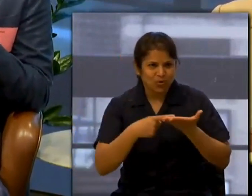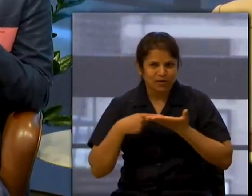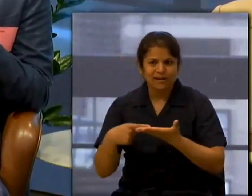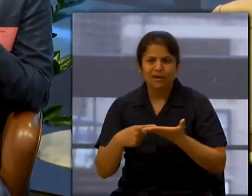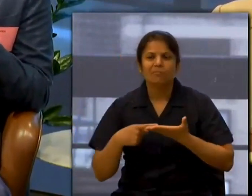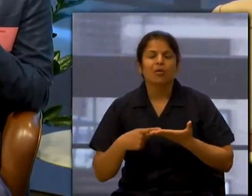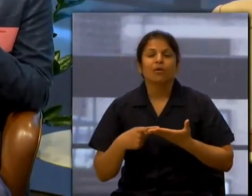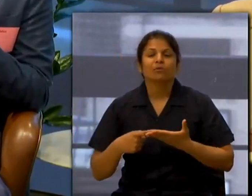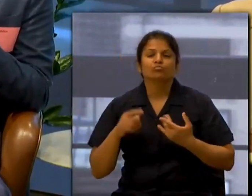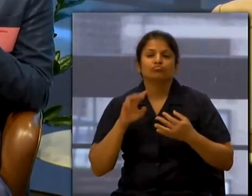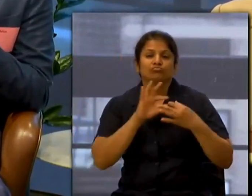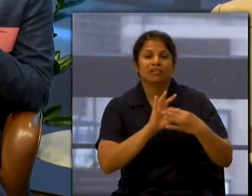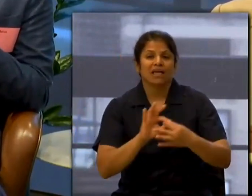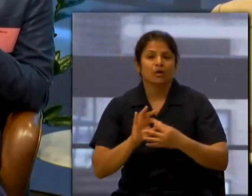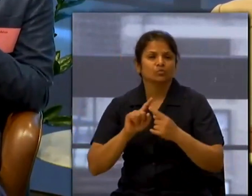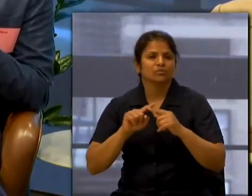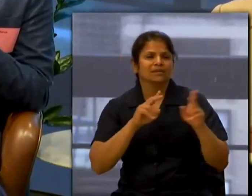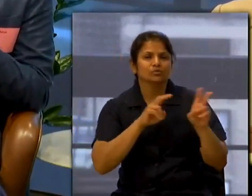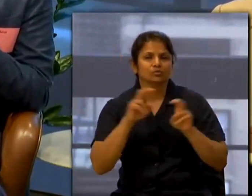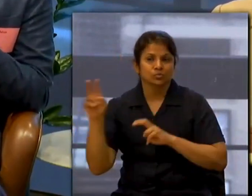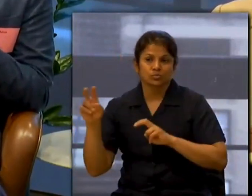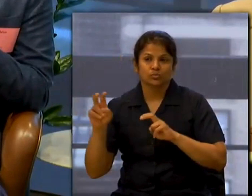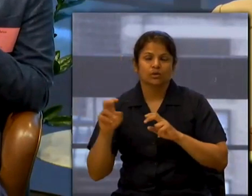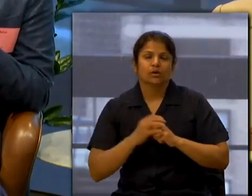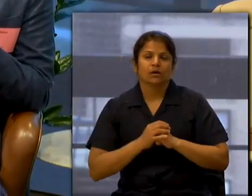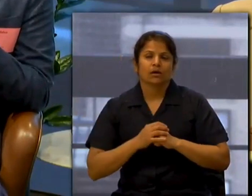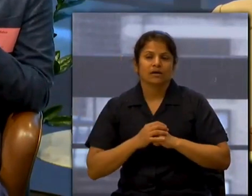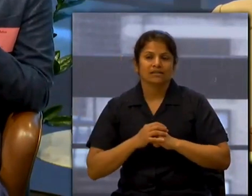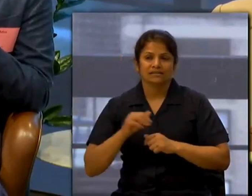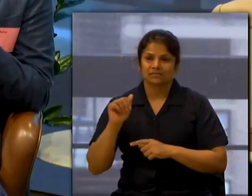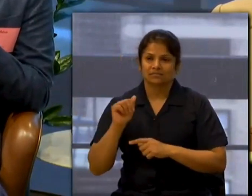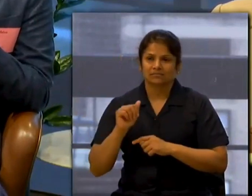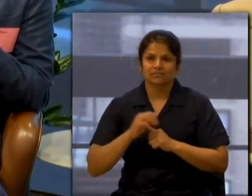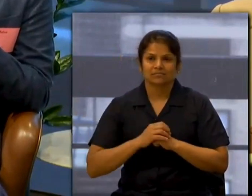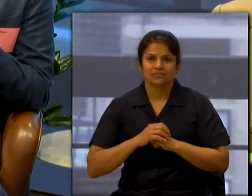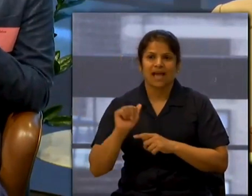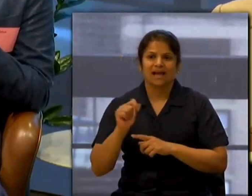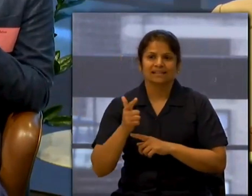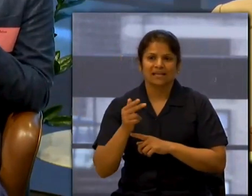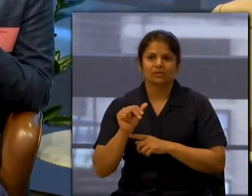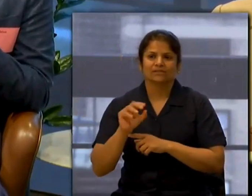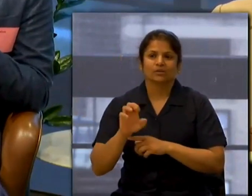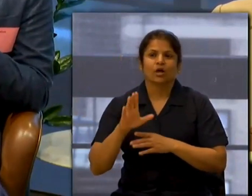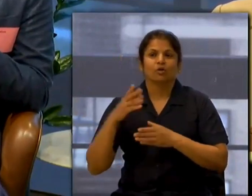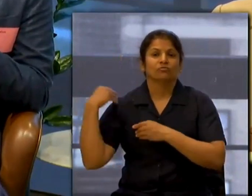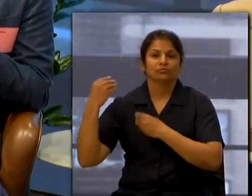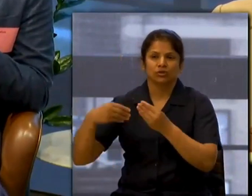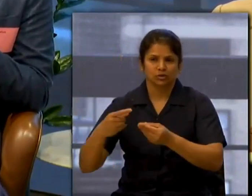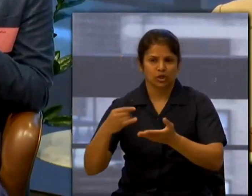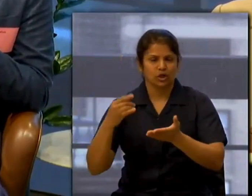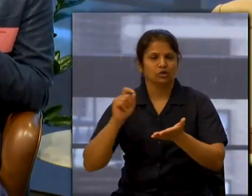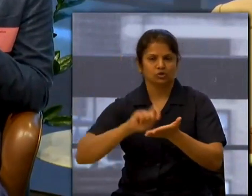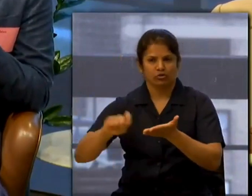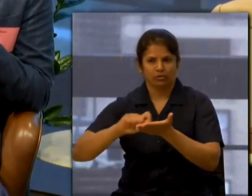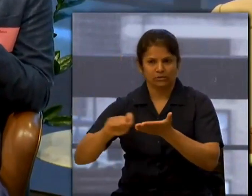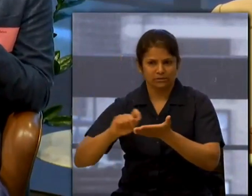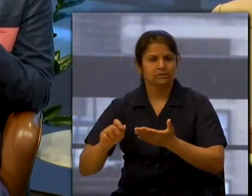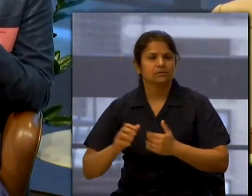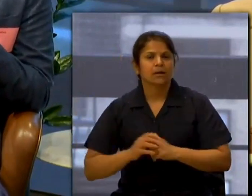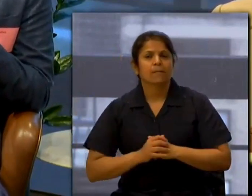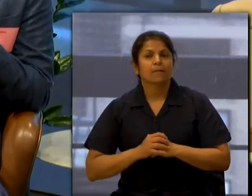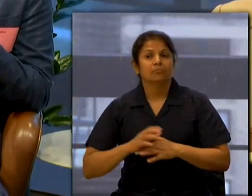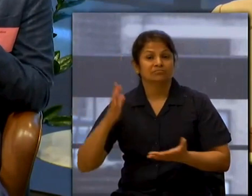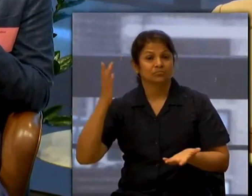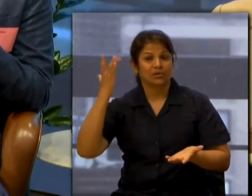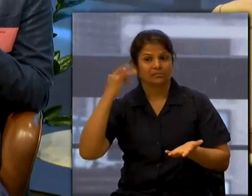ASA Generations Journal, mostly because, unfortunately, ageism and ableism